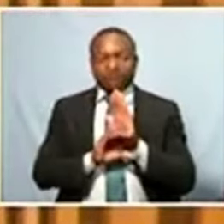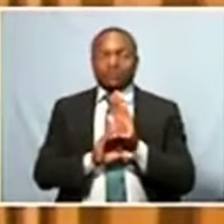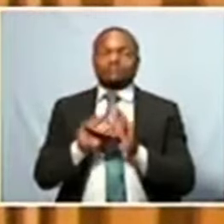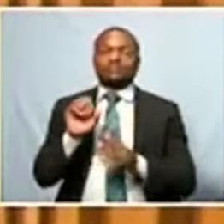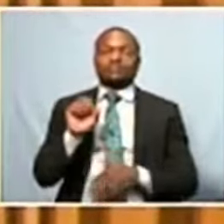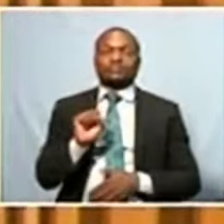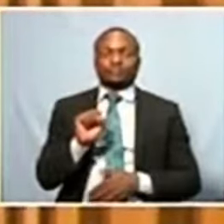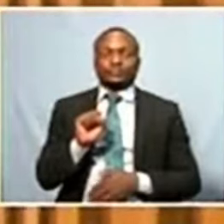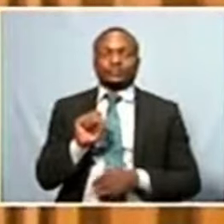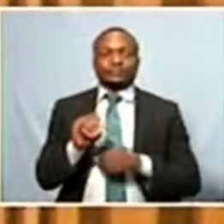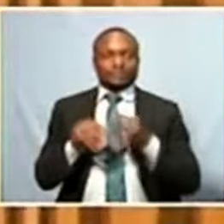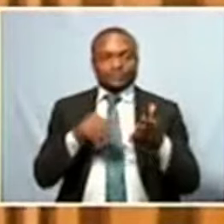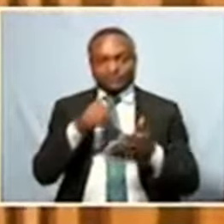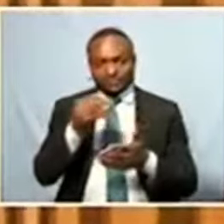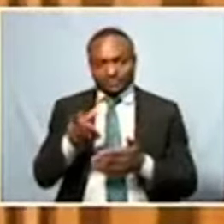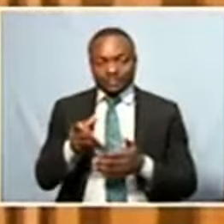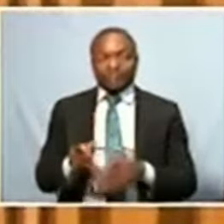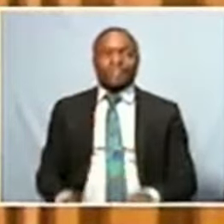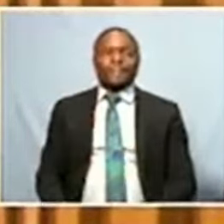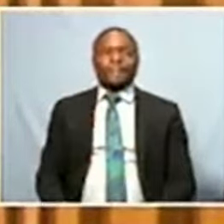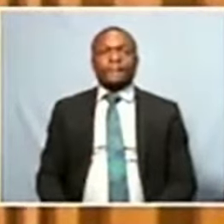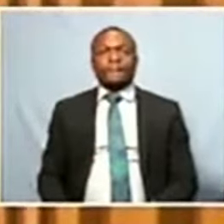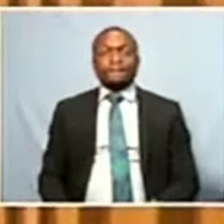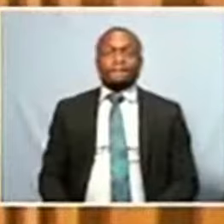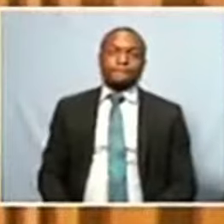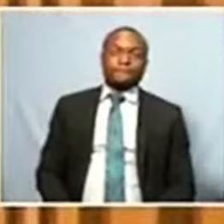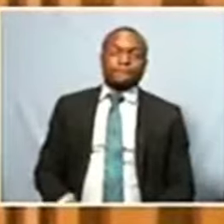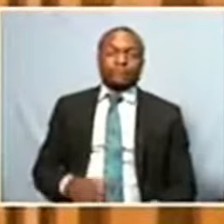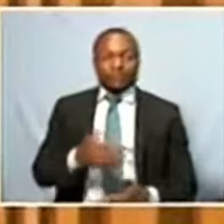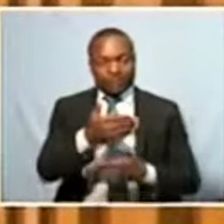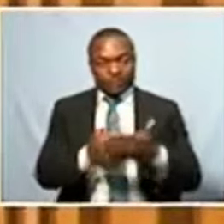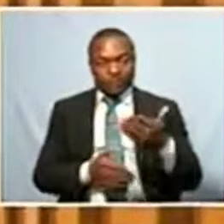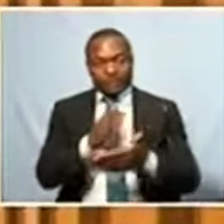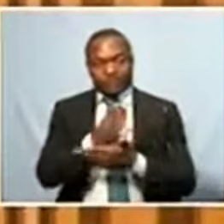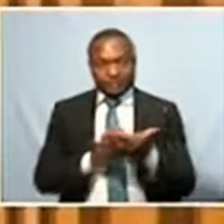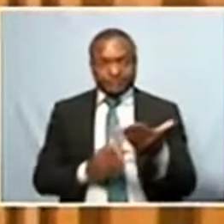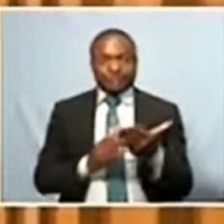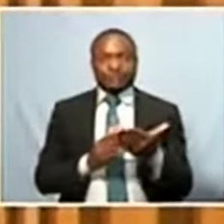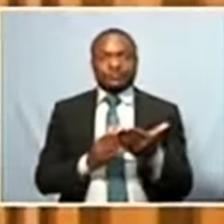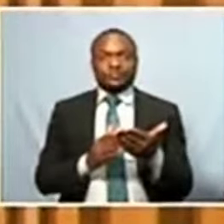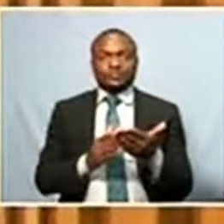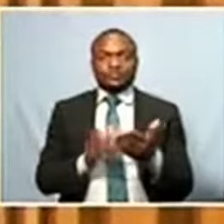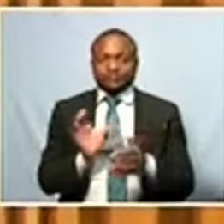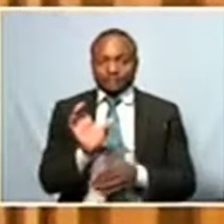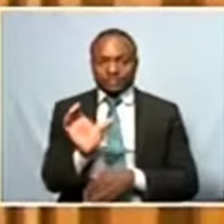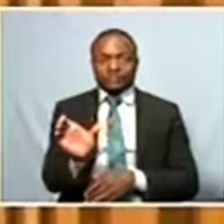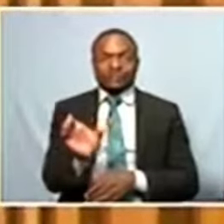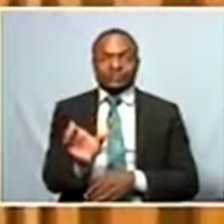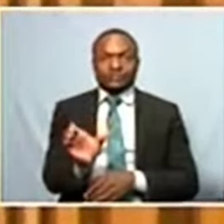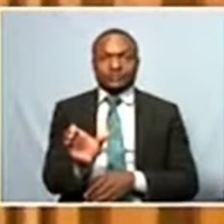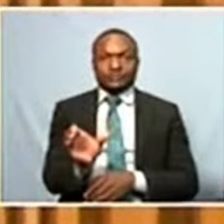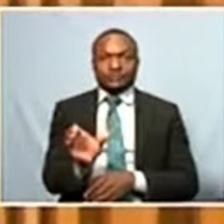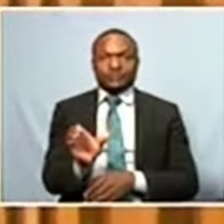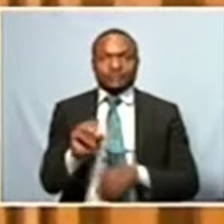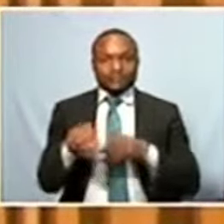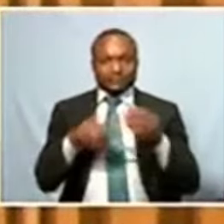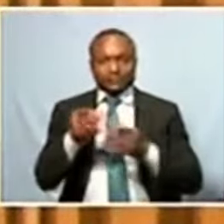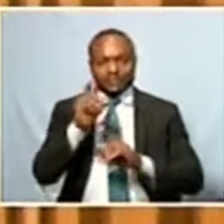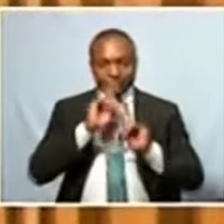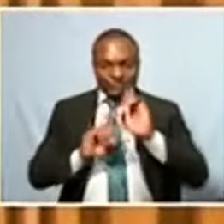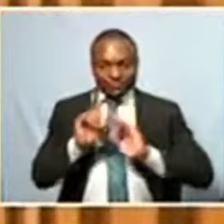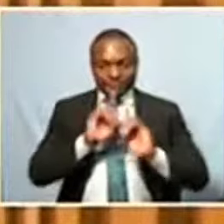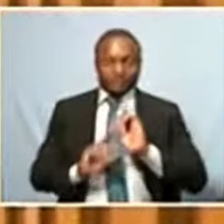statutory expenditure. And Joe, we run through some of the key heads of expenditure that have been